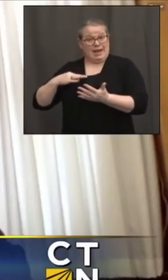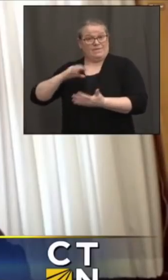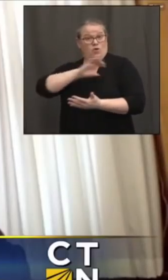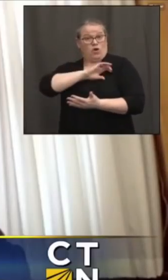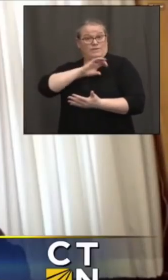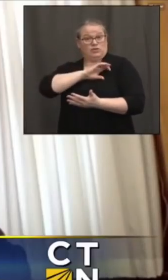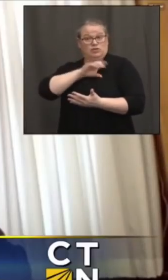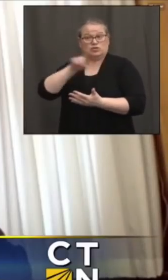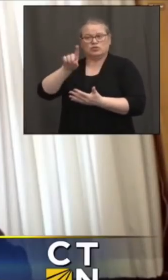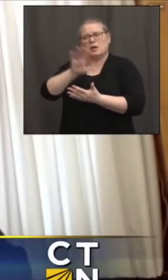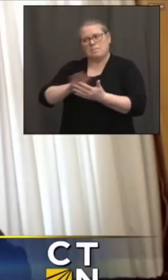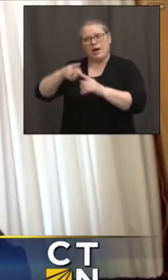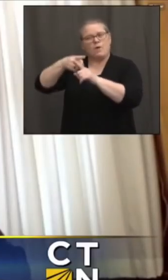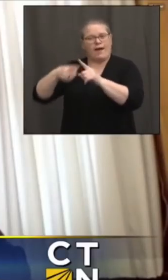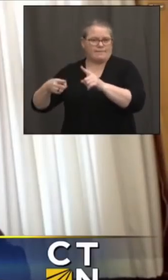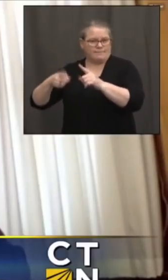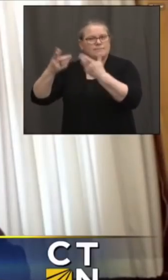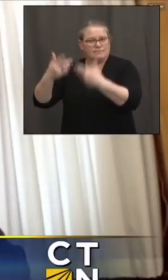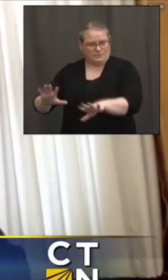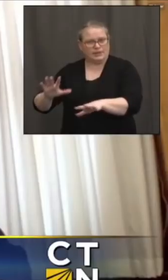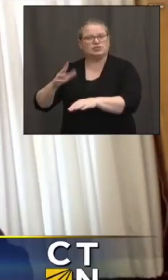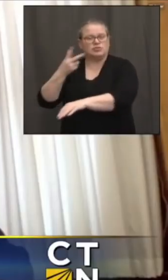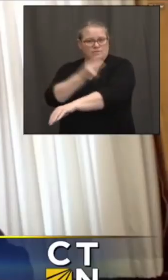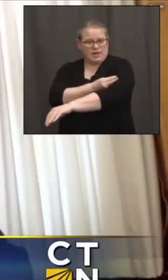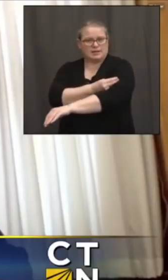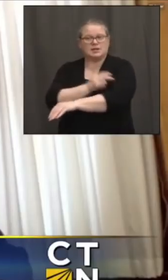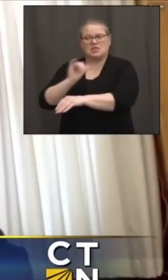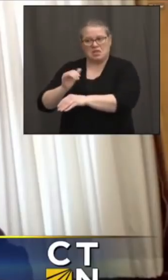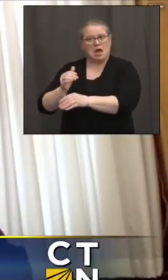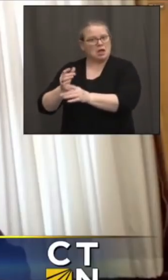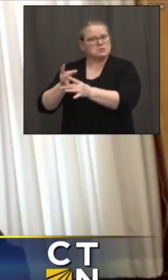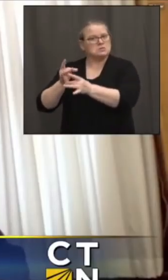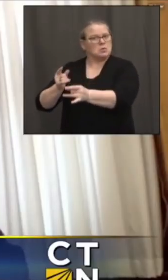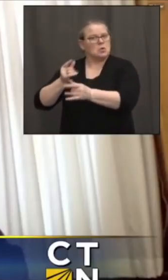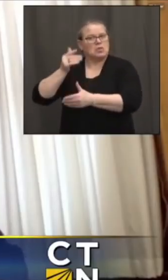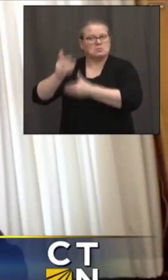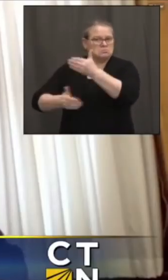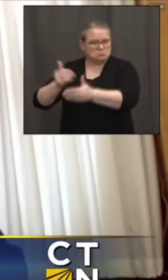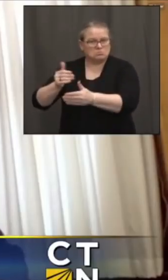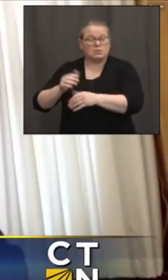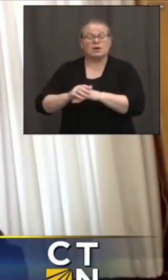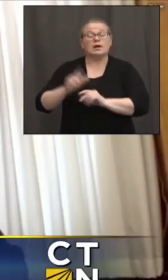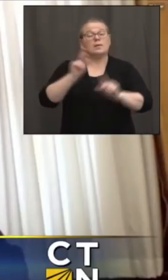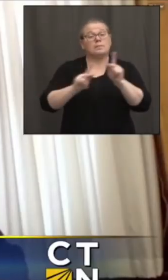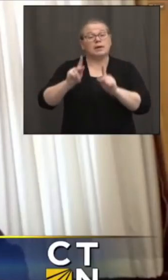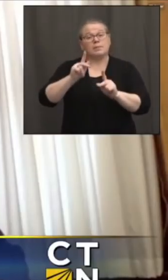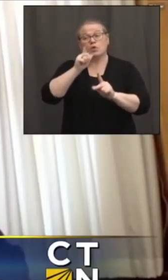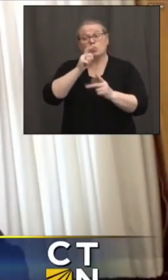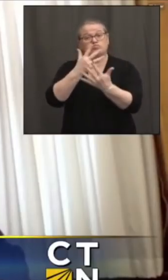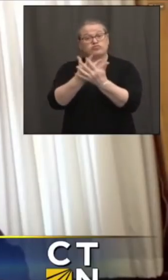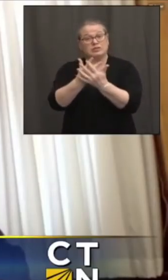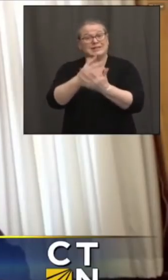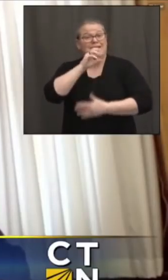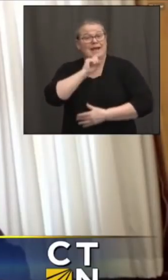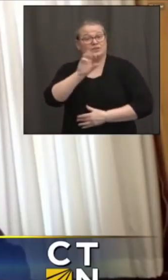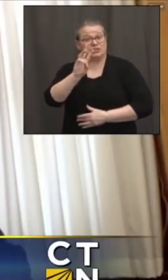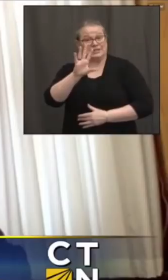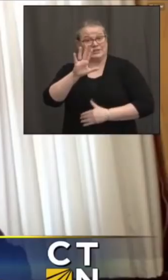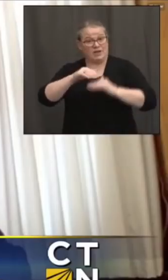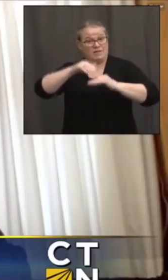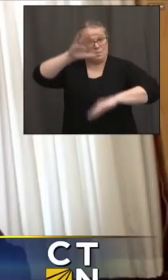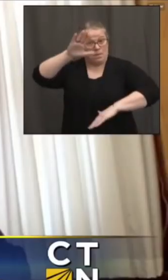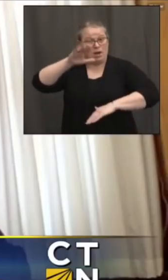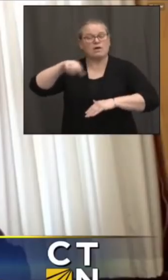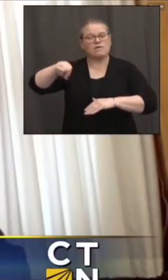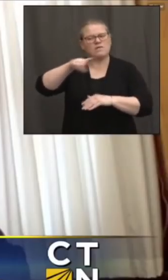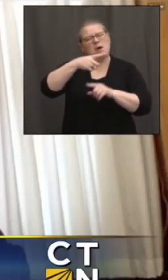they are also about halfway through vaccinating incarcerated persons who are 65 and above. Actually, just before we